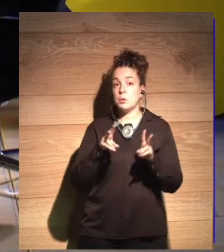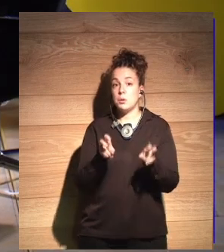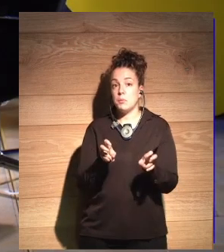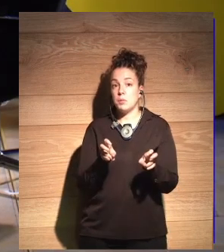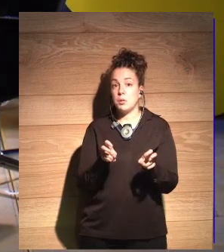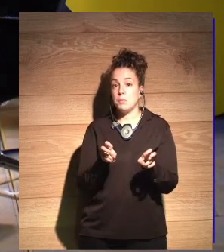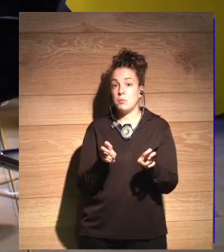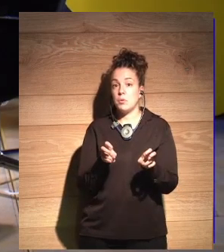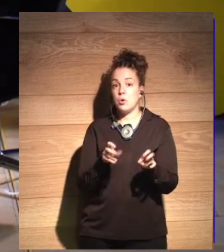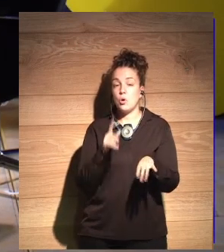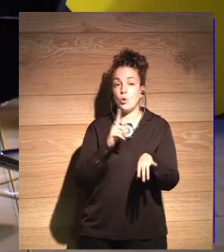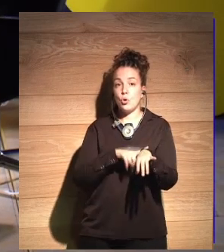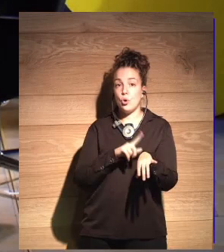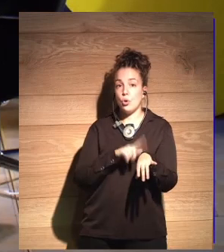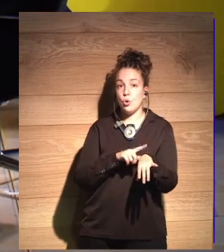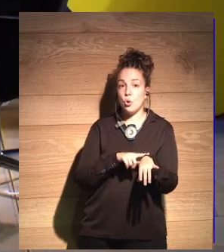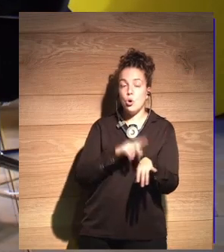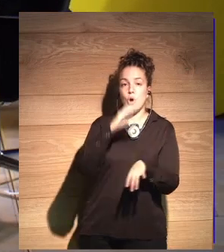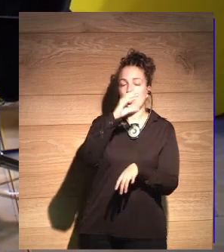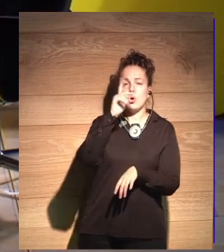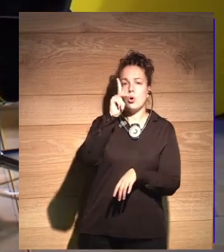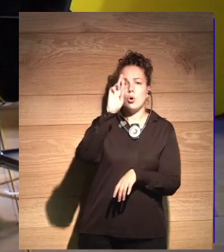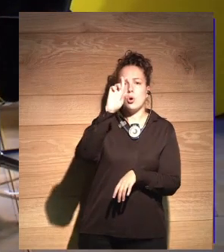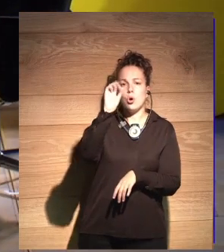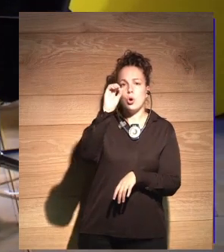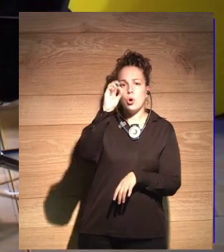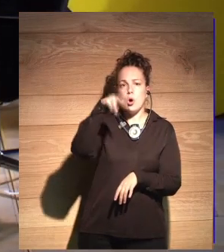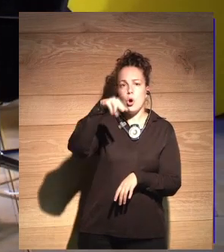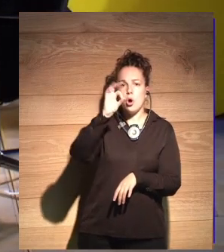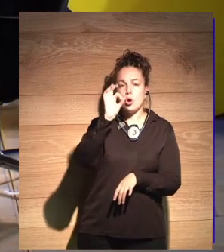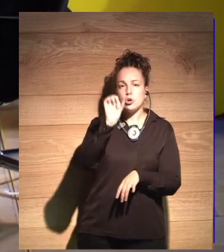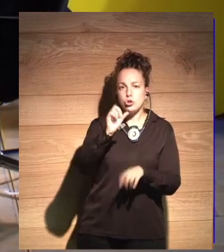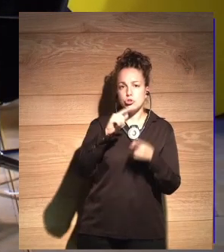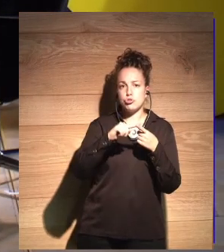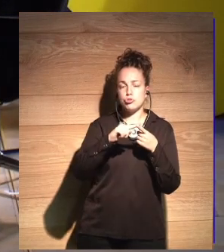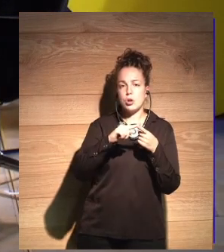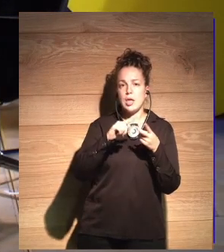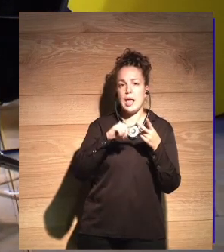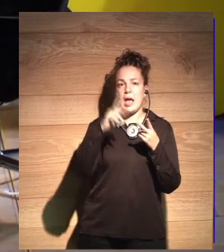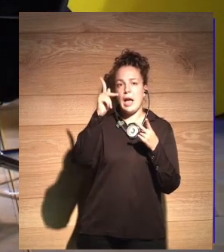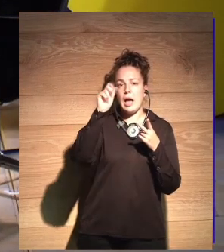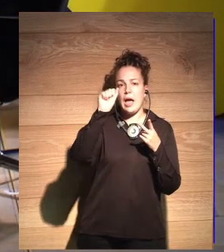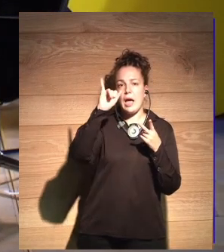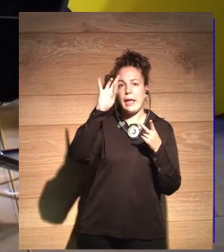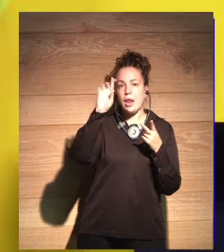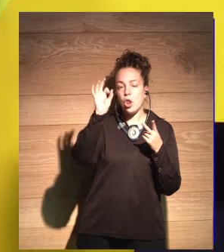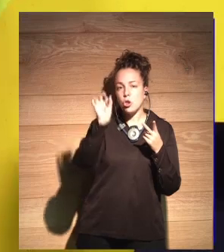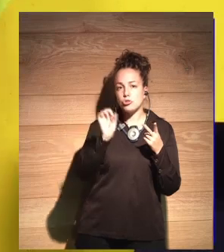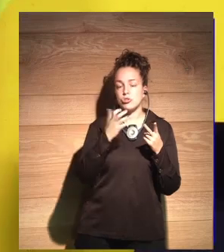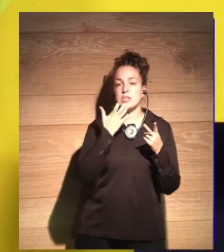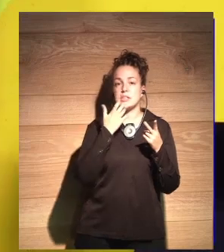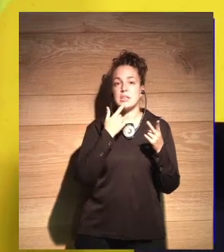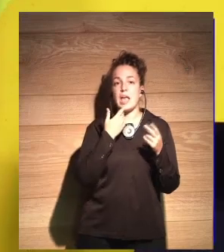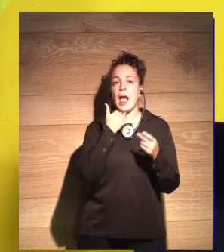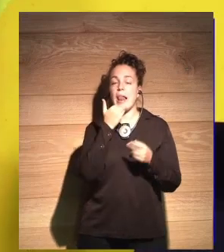time. Art gets you into Kairos time. Poetry, what you say at someone's funeral or wedding, these are